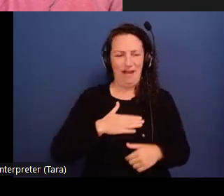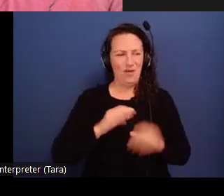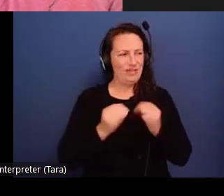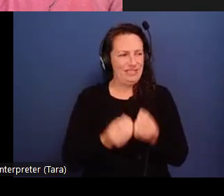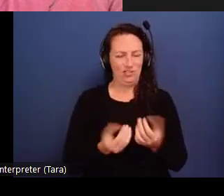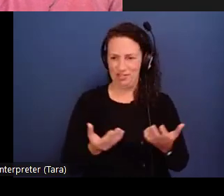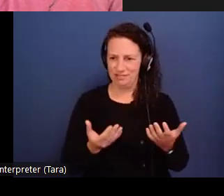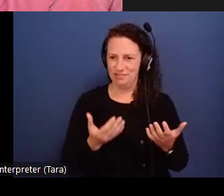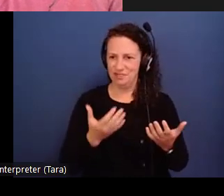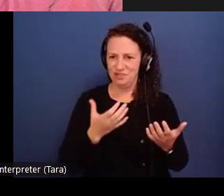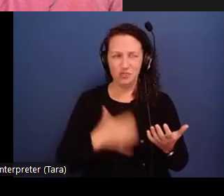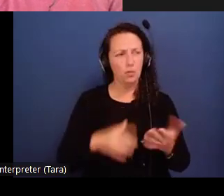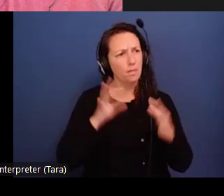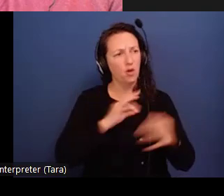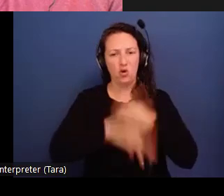place for us.